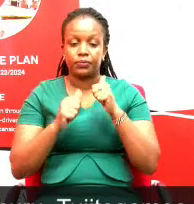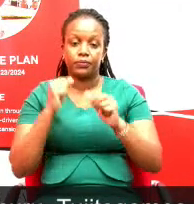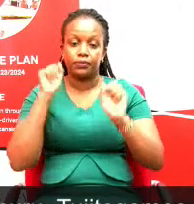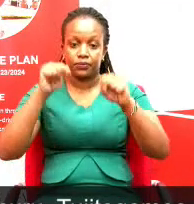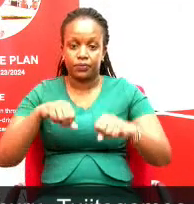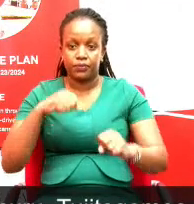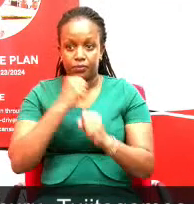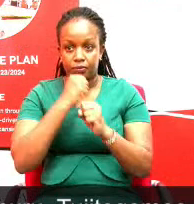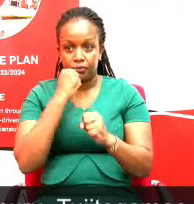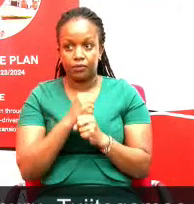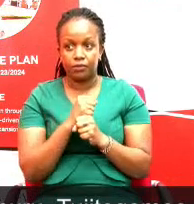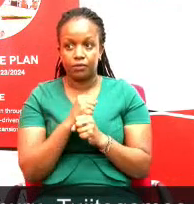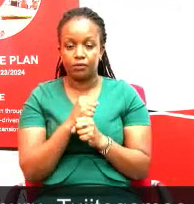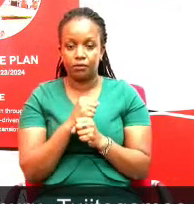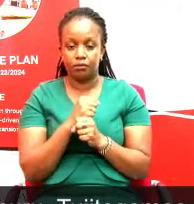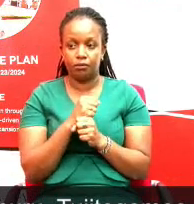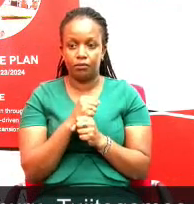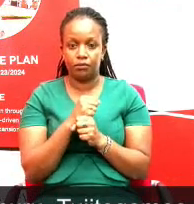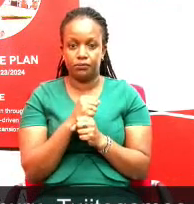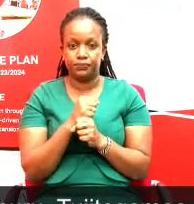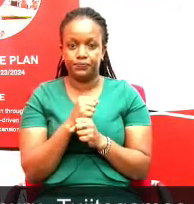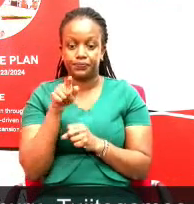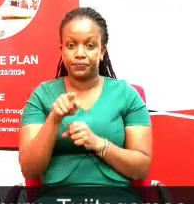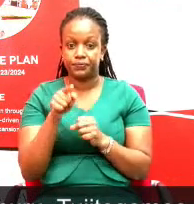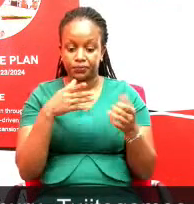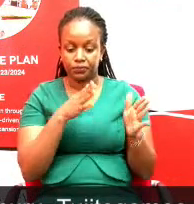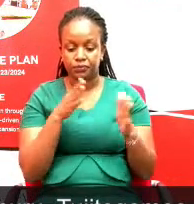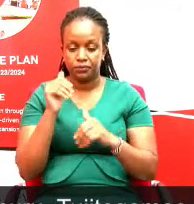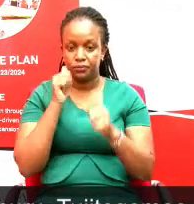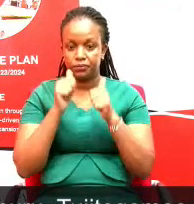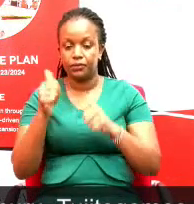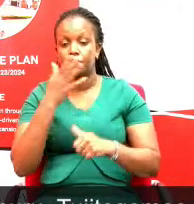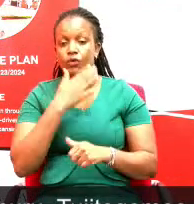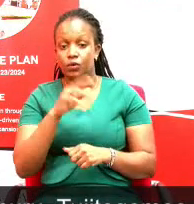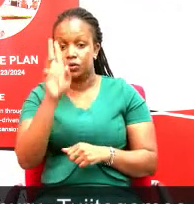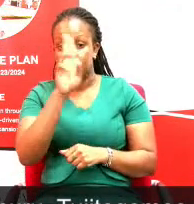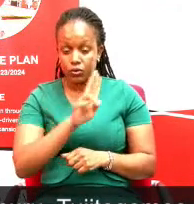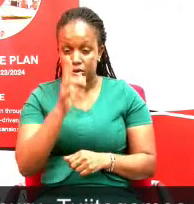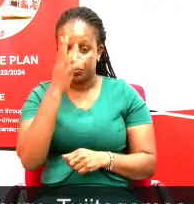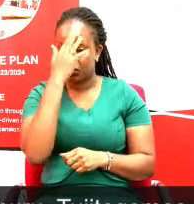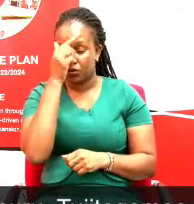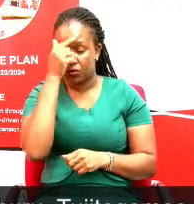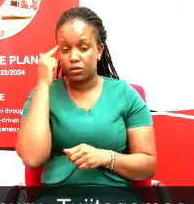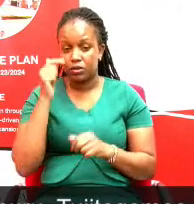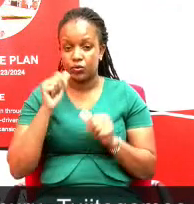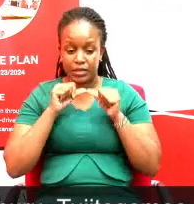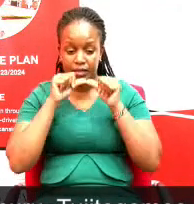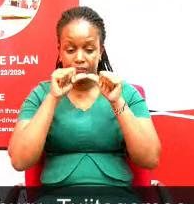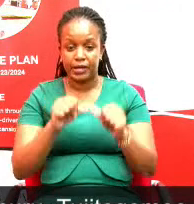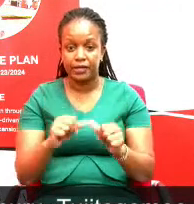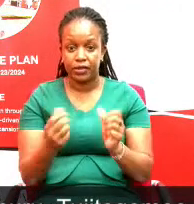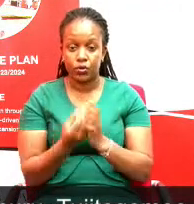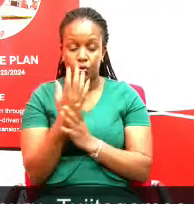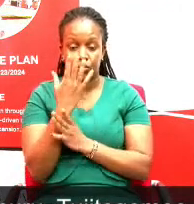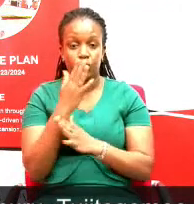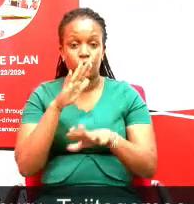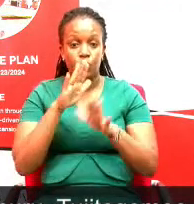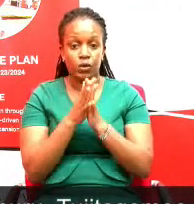one destiny, and that's the direction that we want to go, because this will stabilize the growth in the public debt over the medium